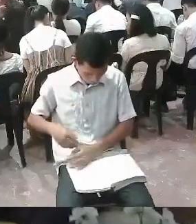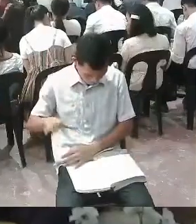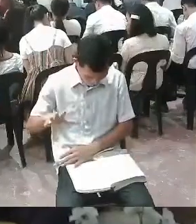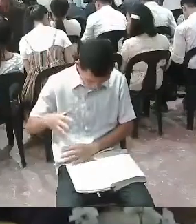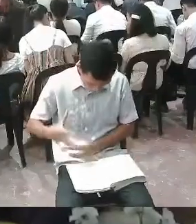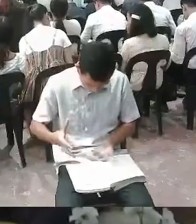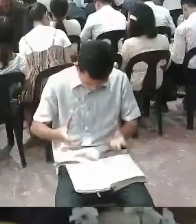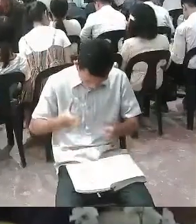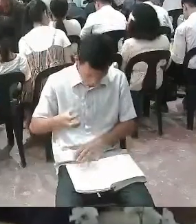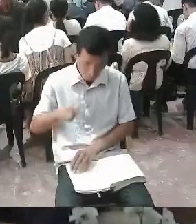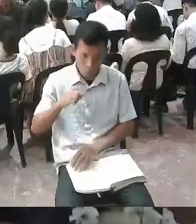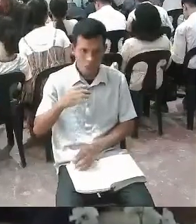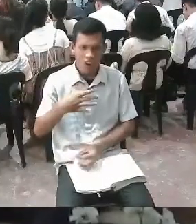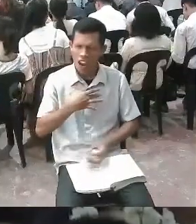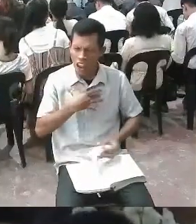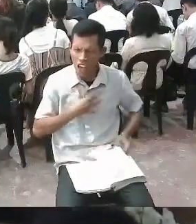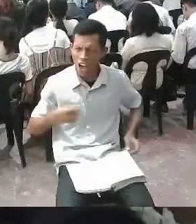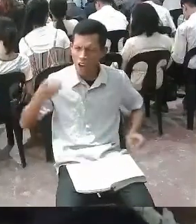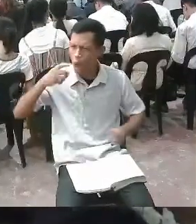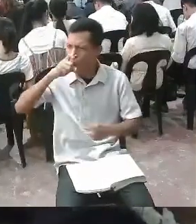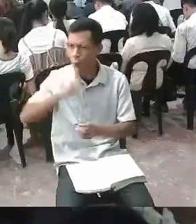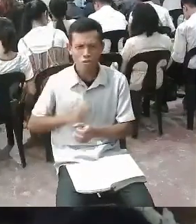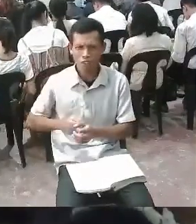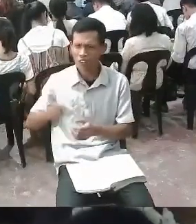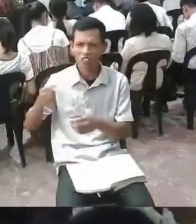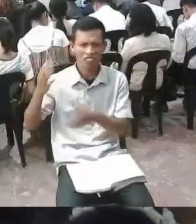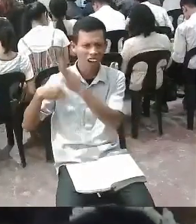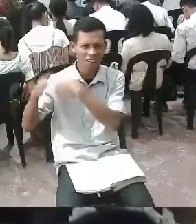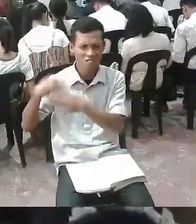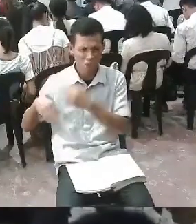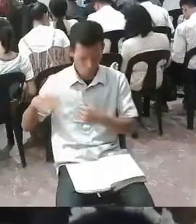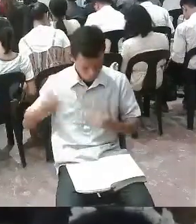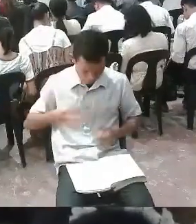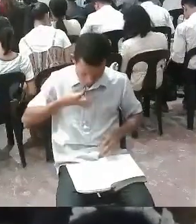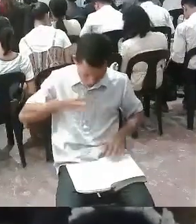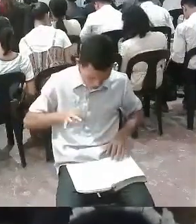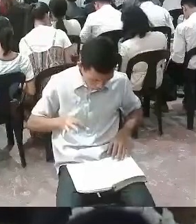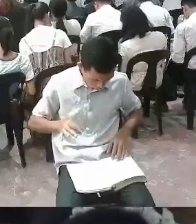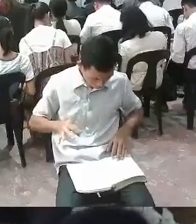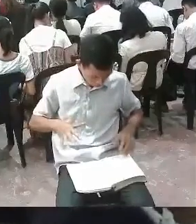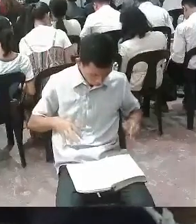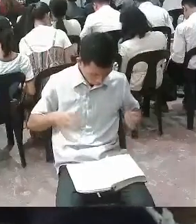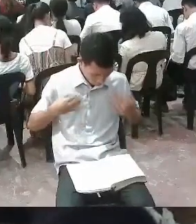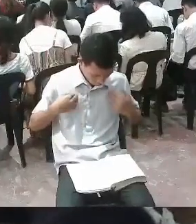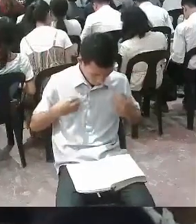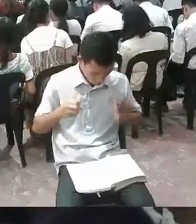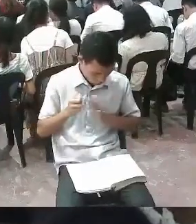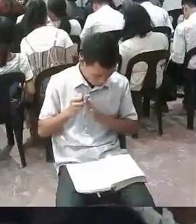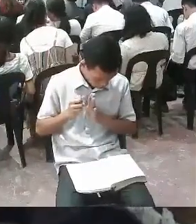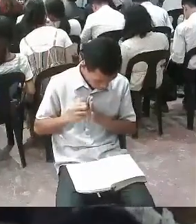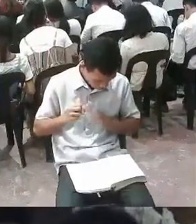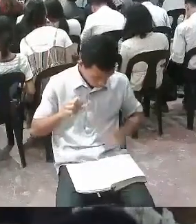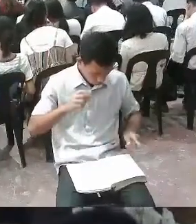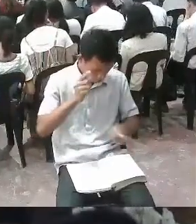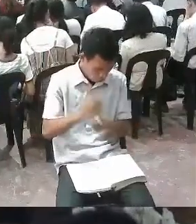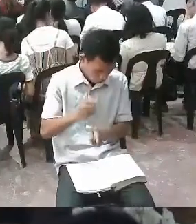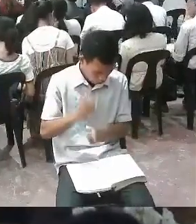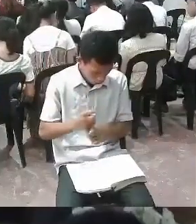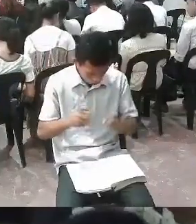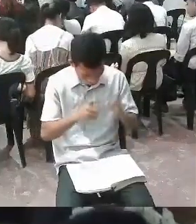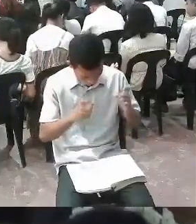my all-time favorites also on this subject of righteous